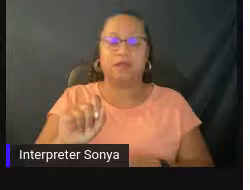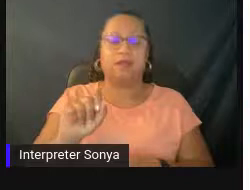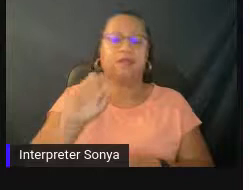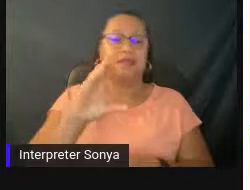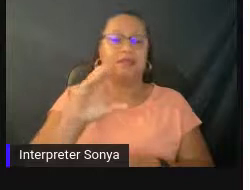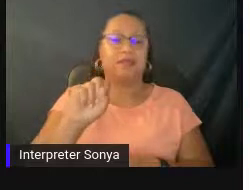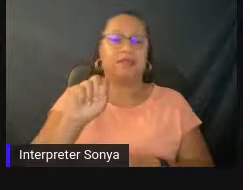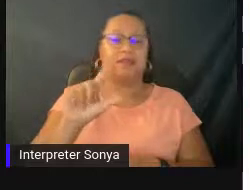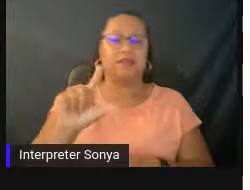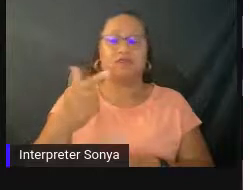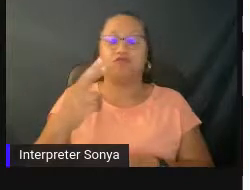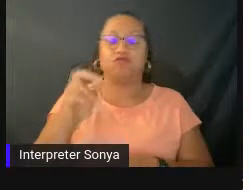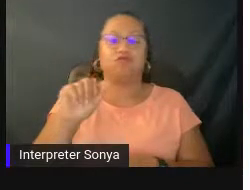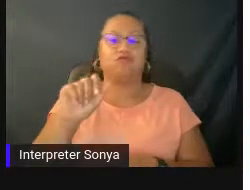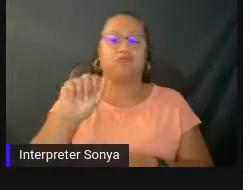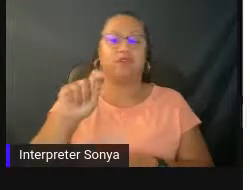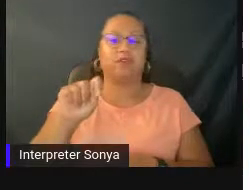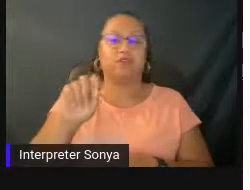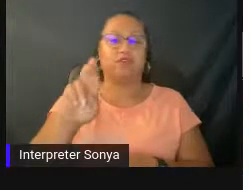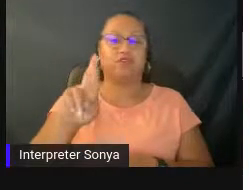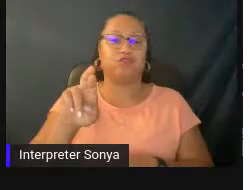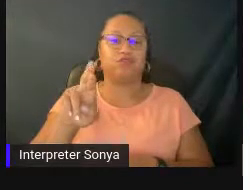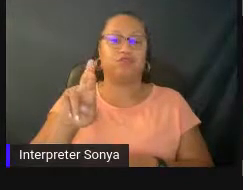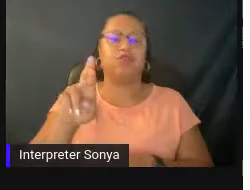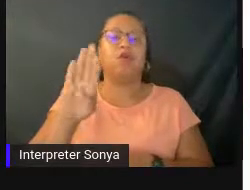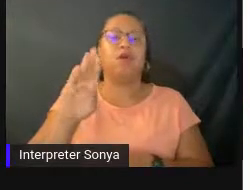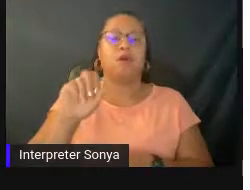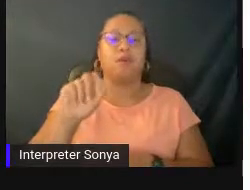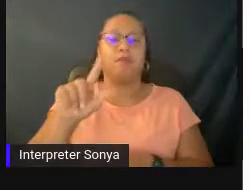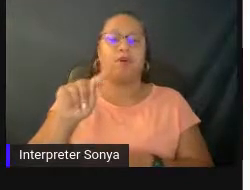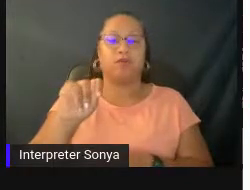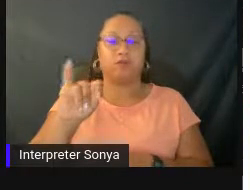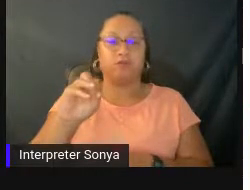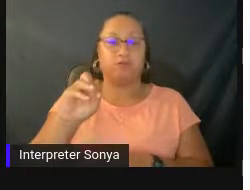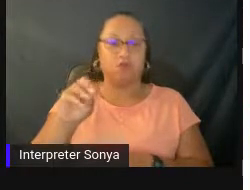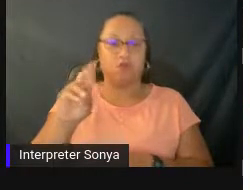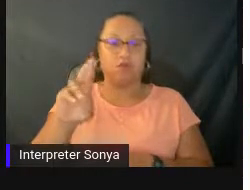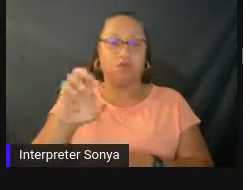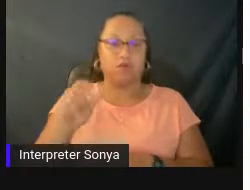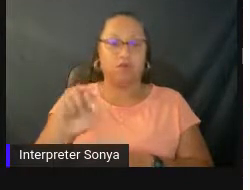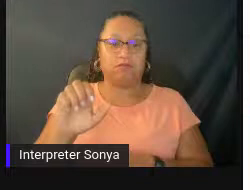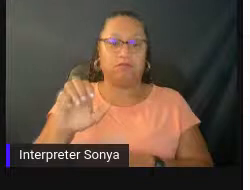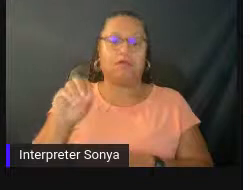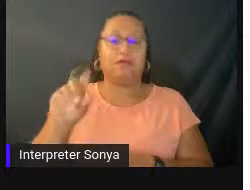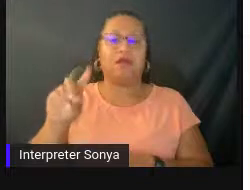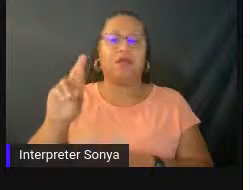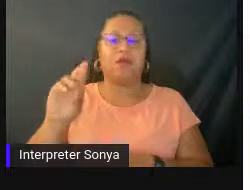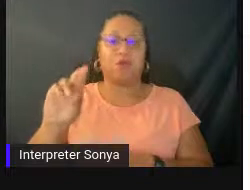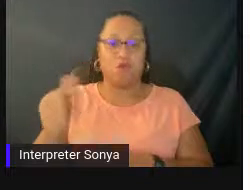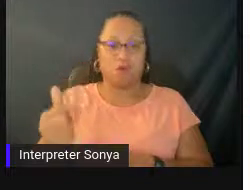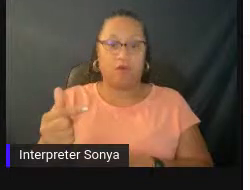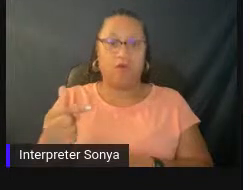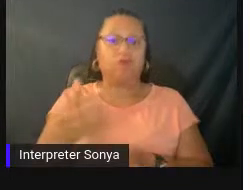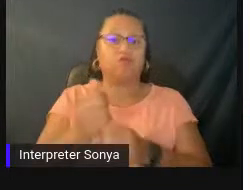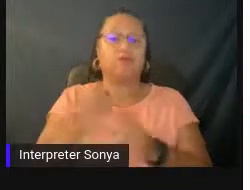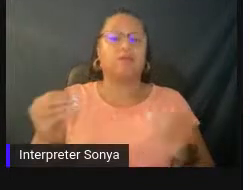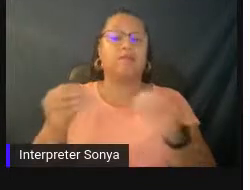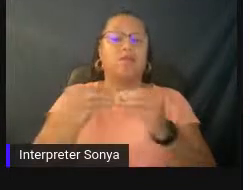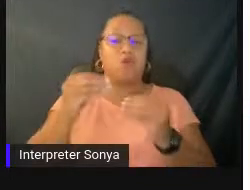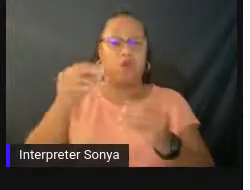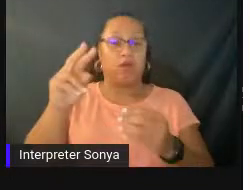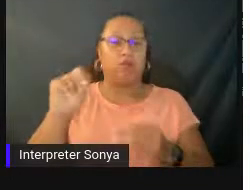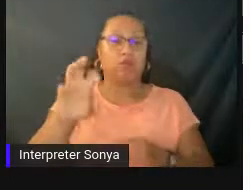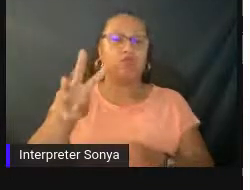cslgreaterbaltimore.org and get more news and information, including what Reverend Dr. Ray is